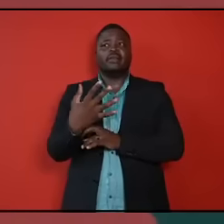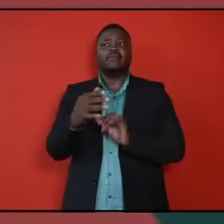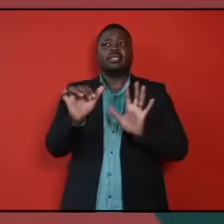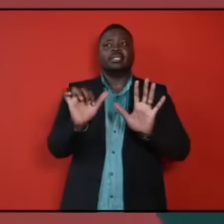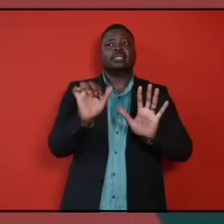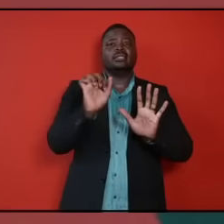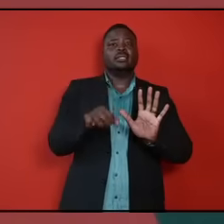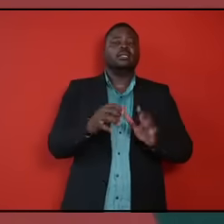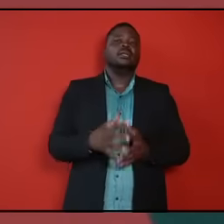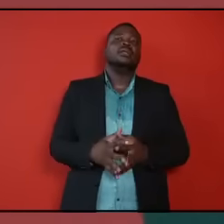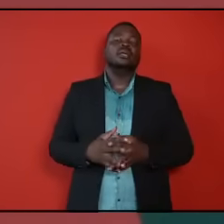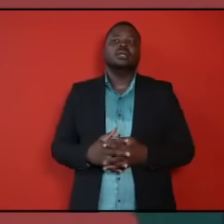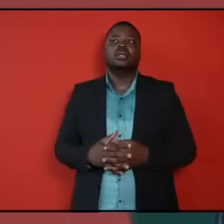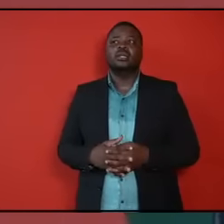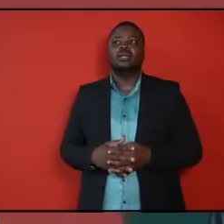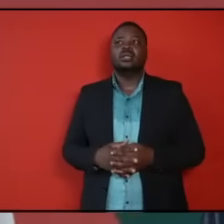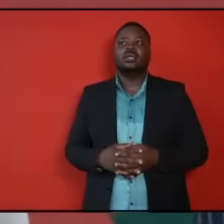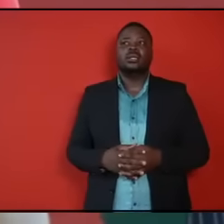1.